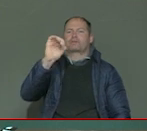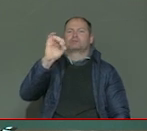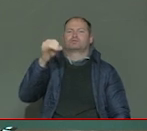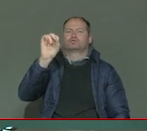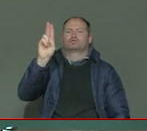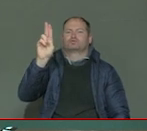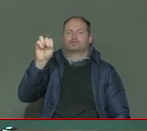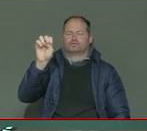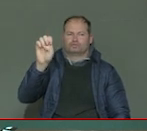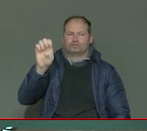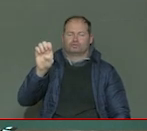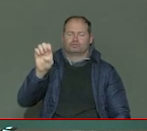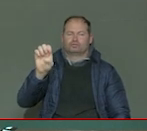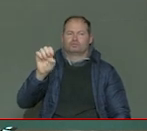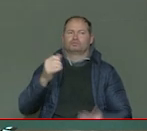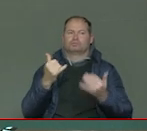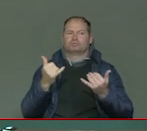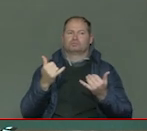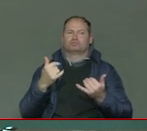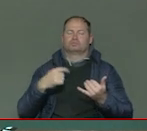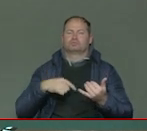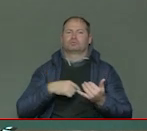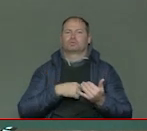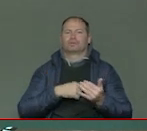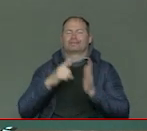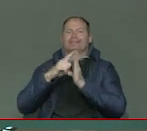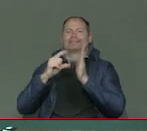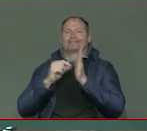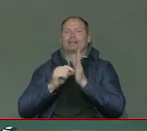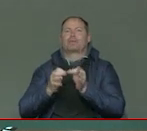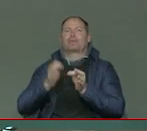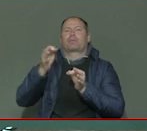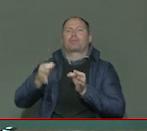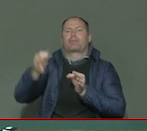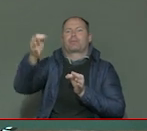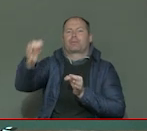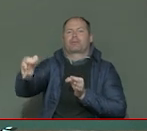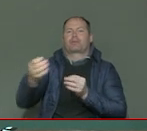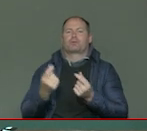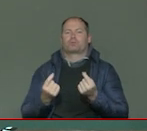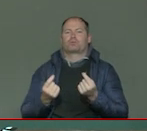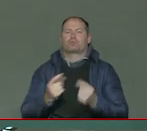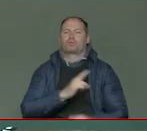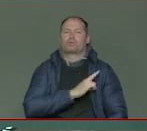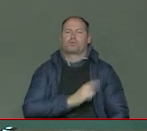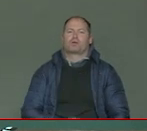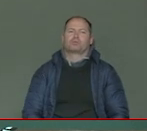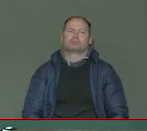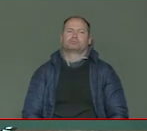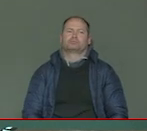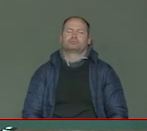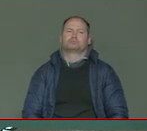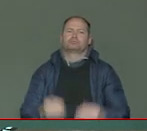payment, but we post-dated the date to 30 June. Why would we do that? Why would a business do that?